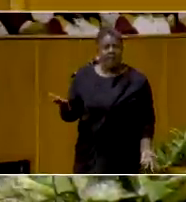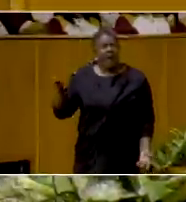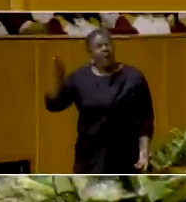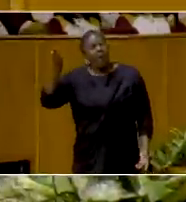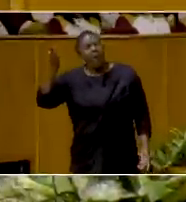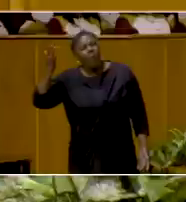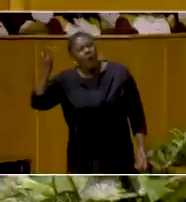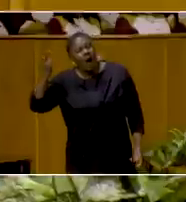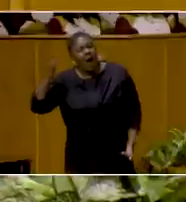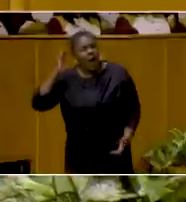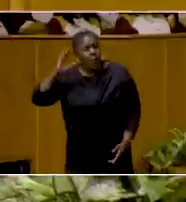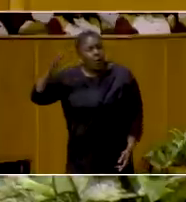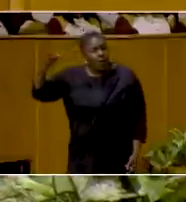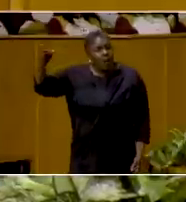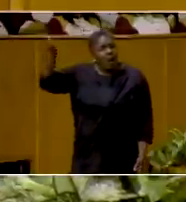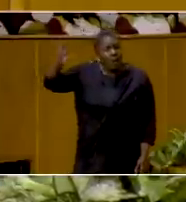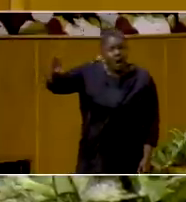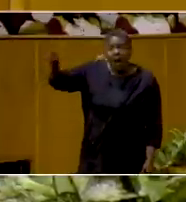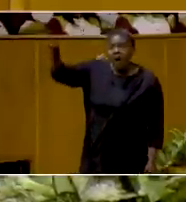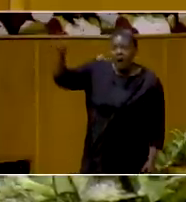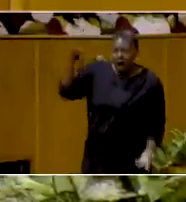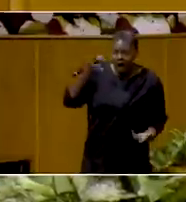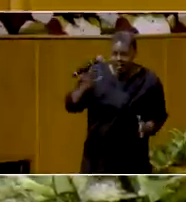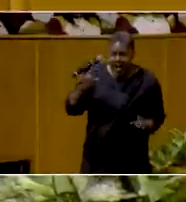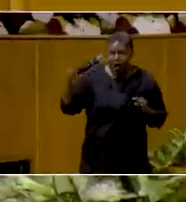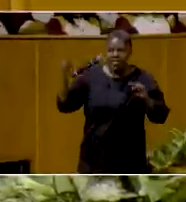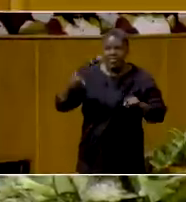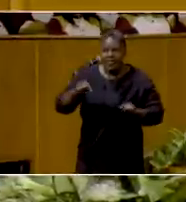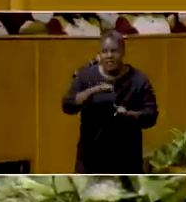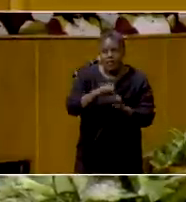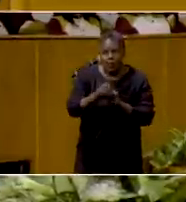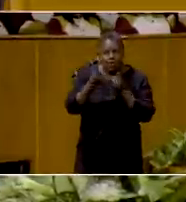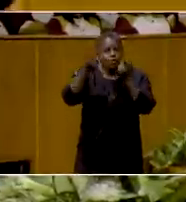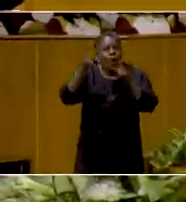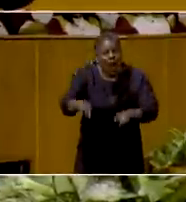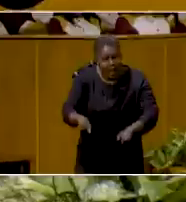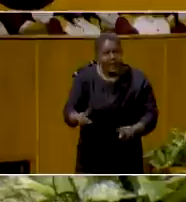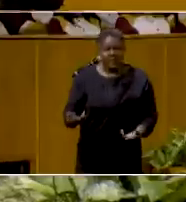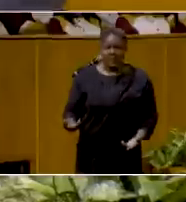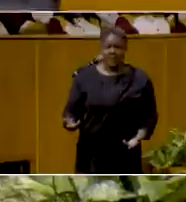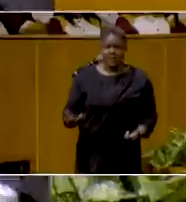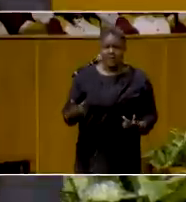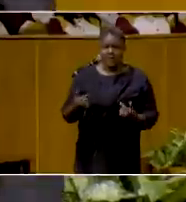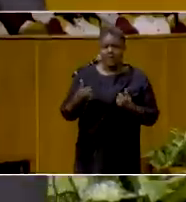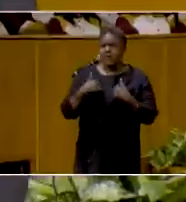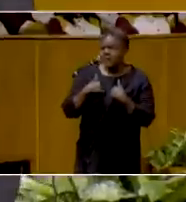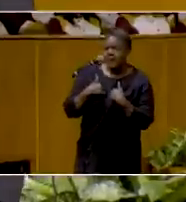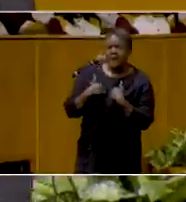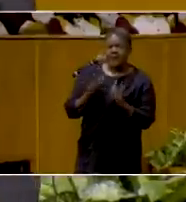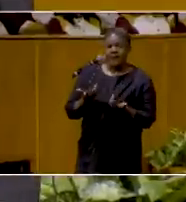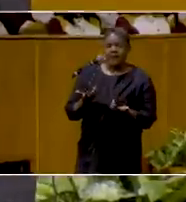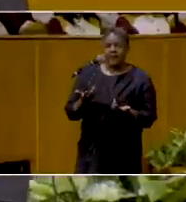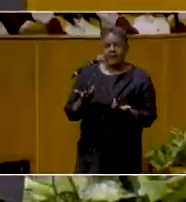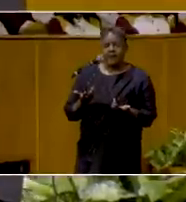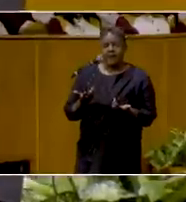Why would God let this happen to me?